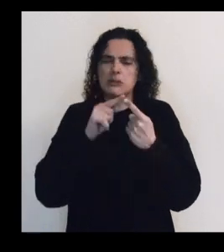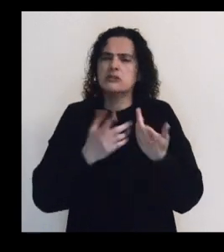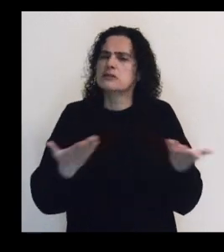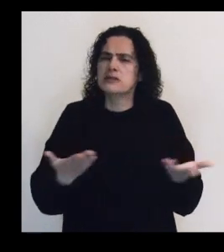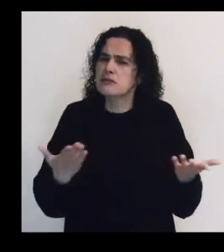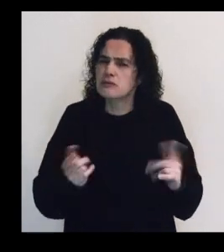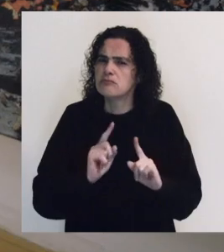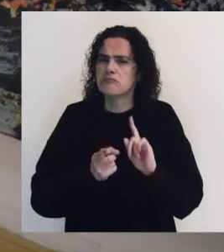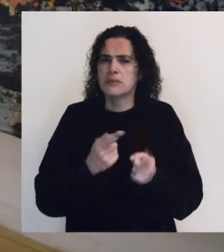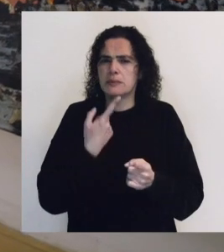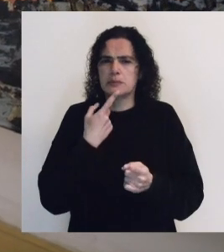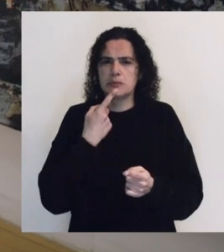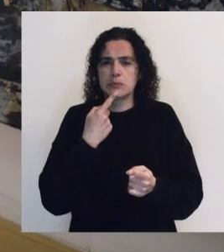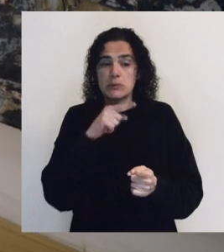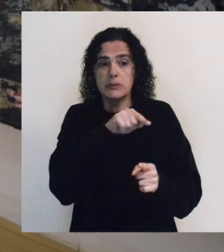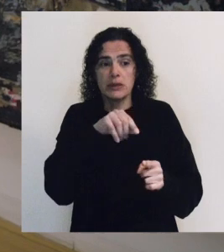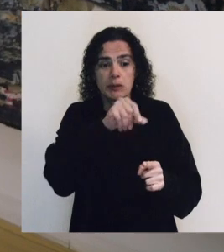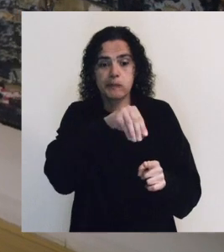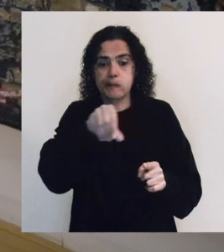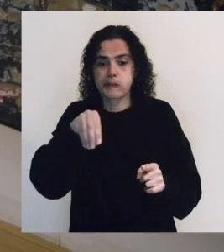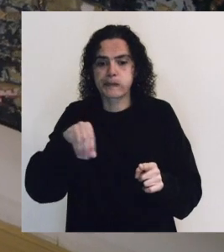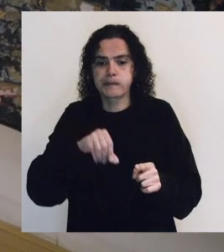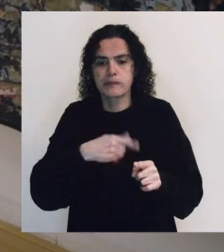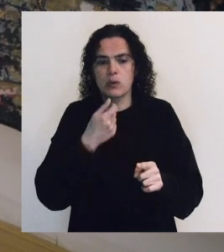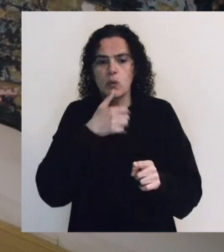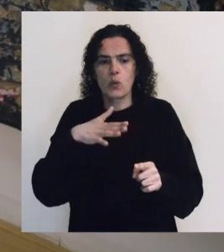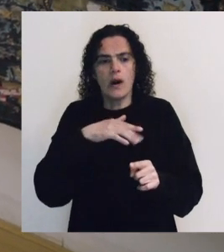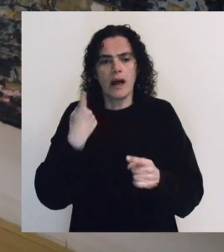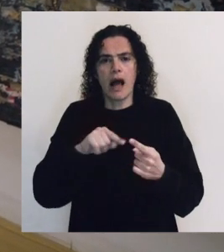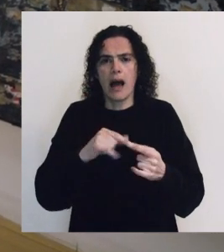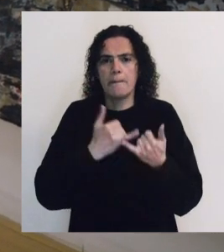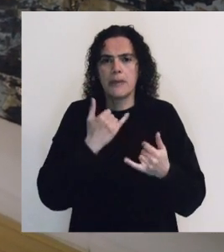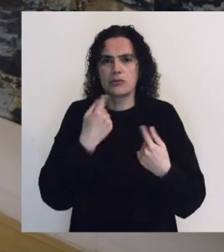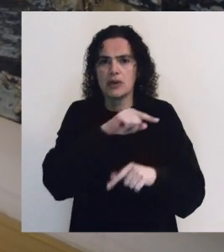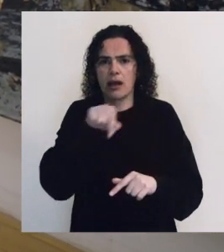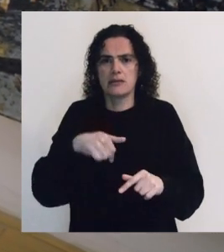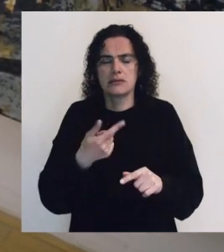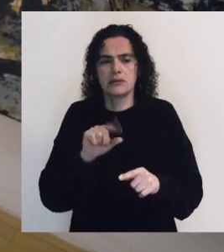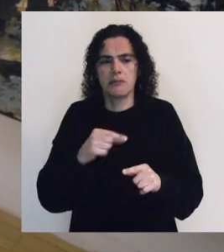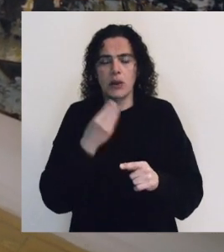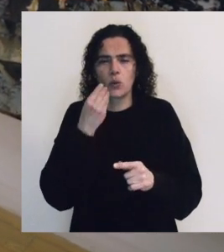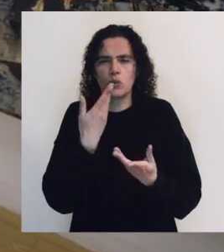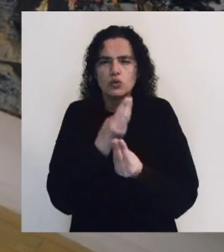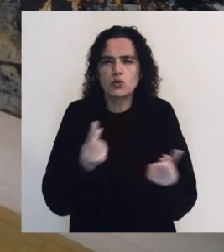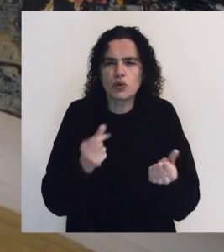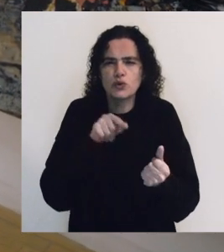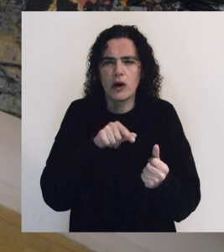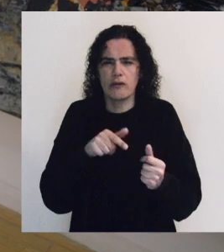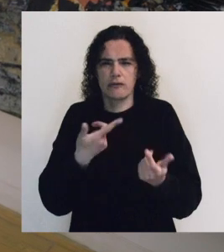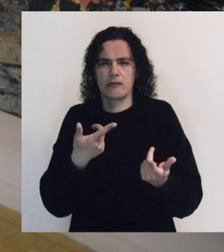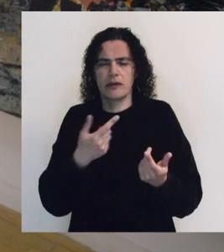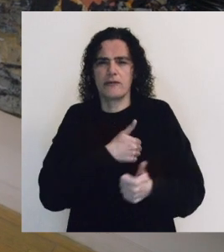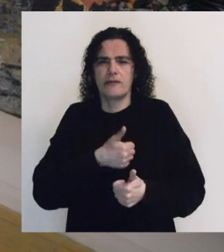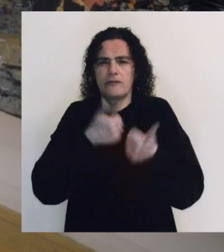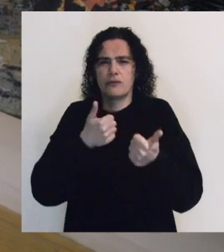was to understand the roots, the manifestation, and eventually the solution